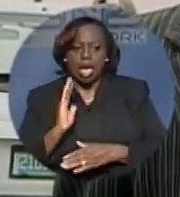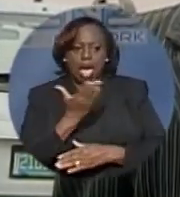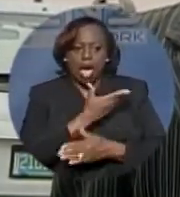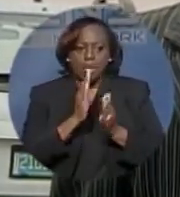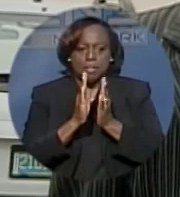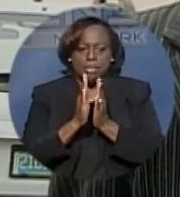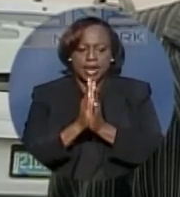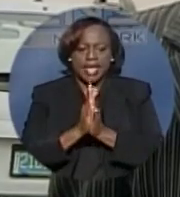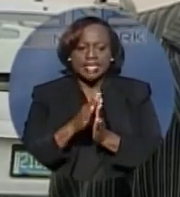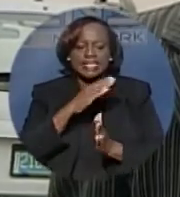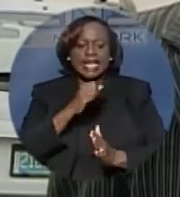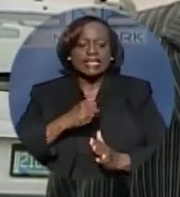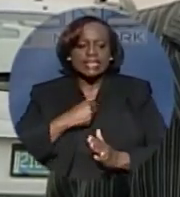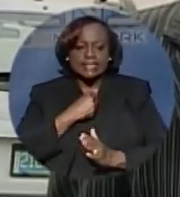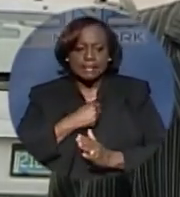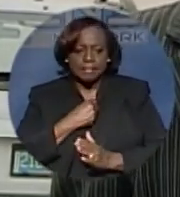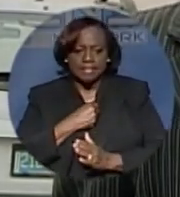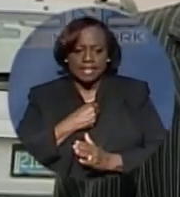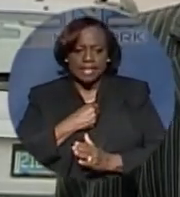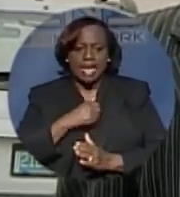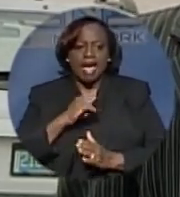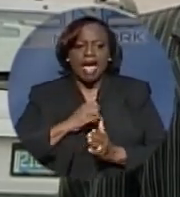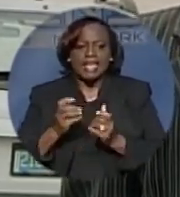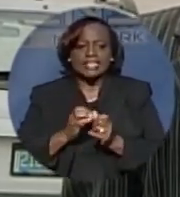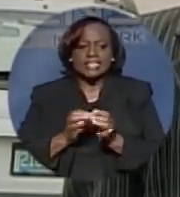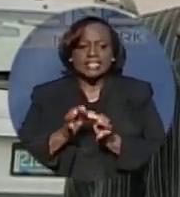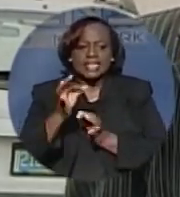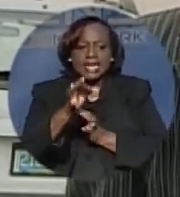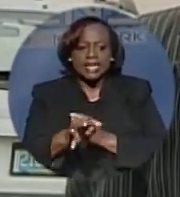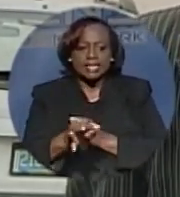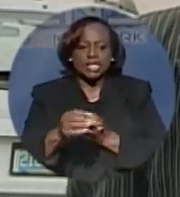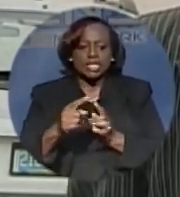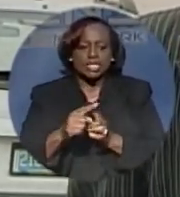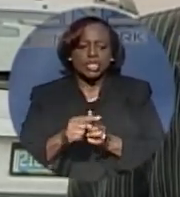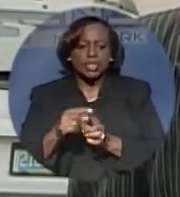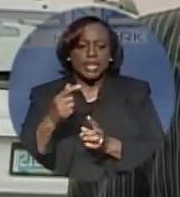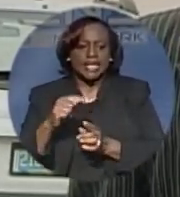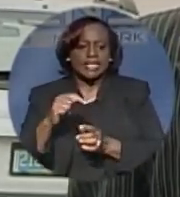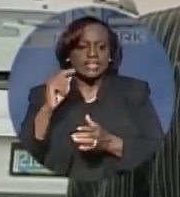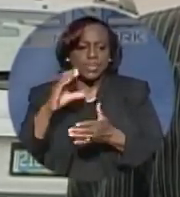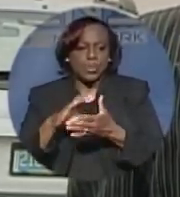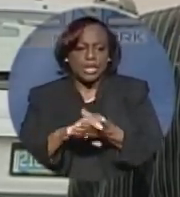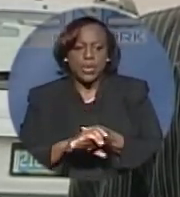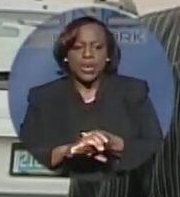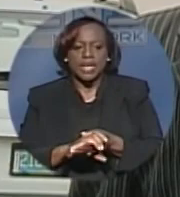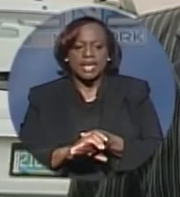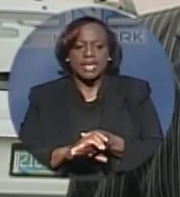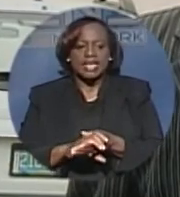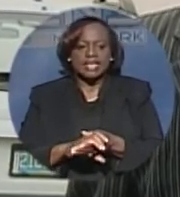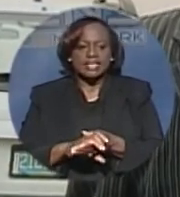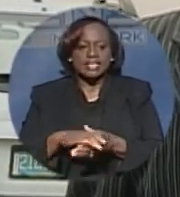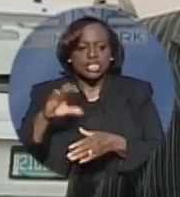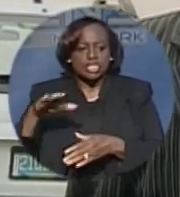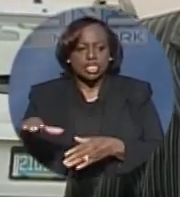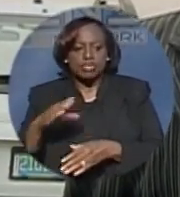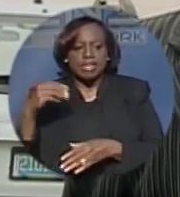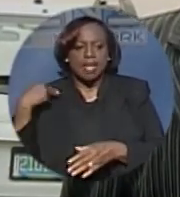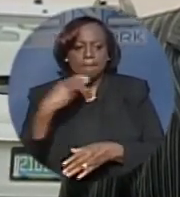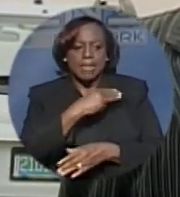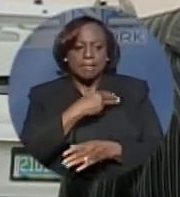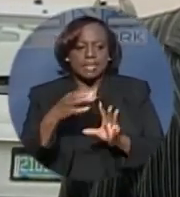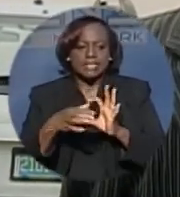and sympathetic expression are extended to his widow, his children, and the members of his